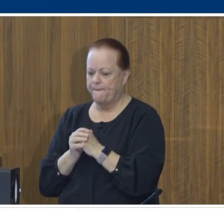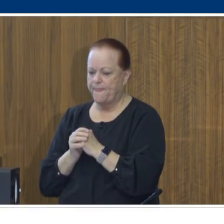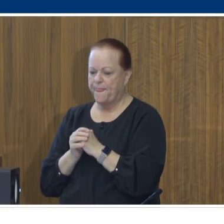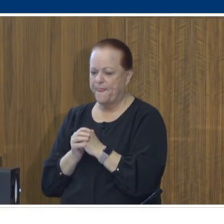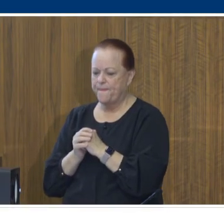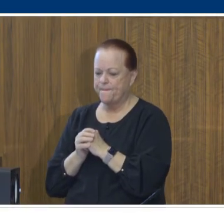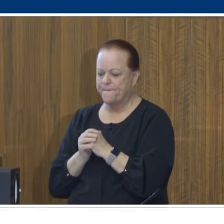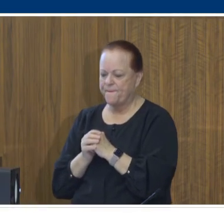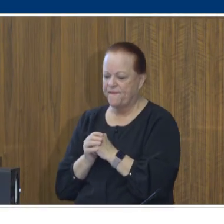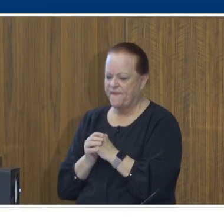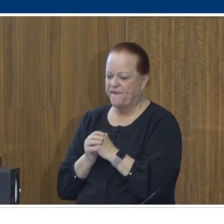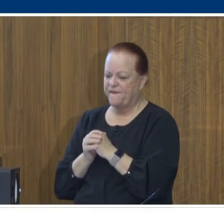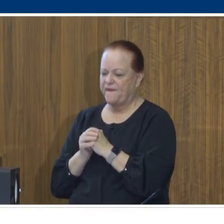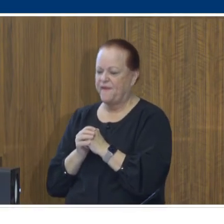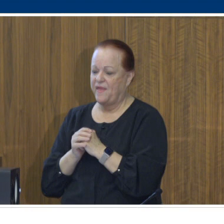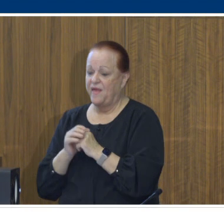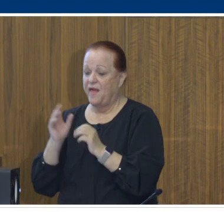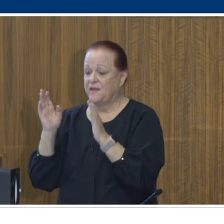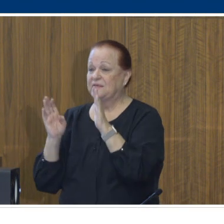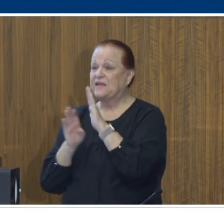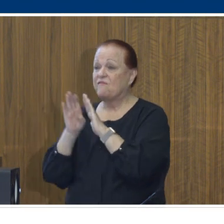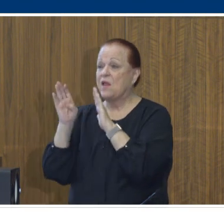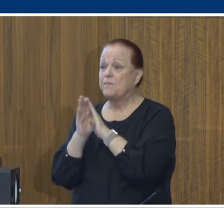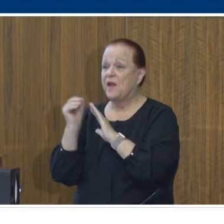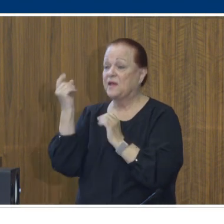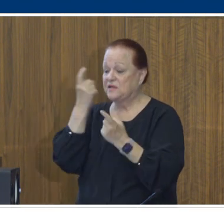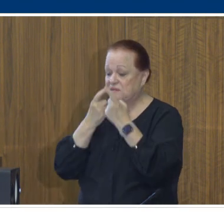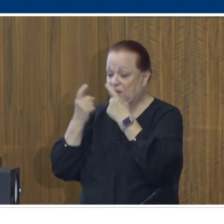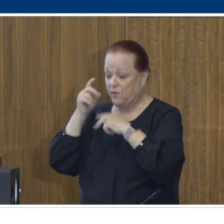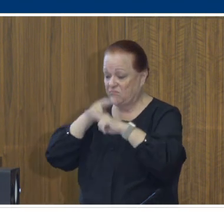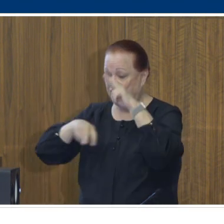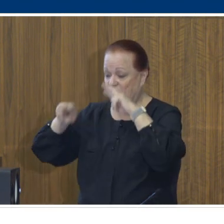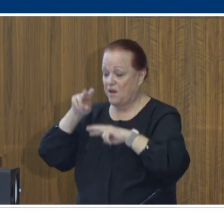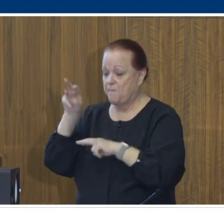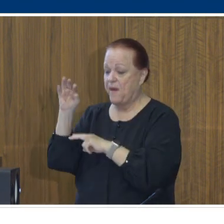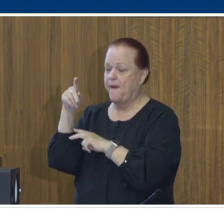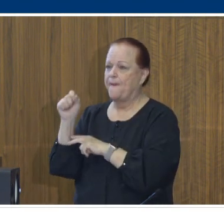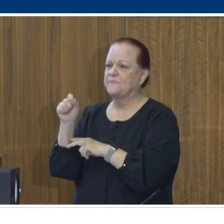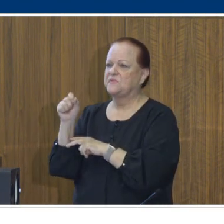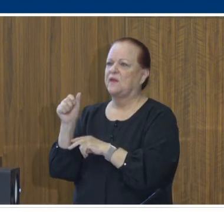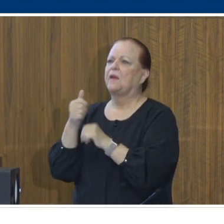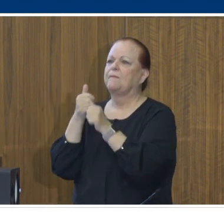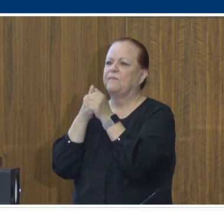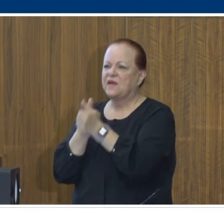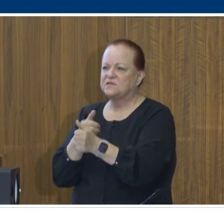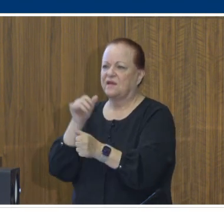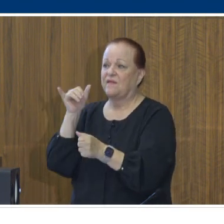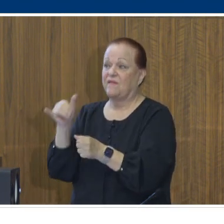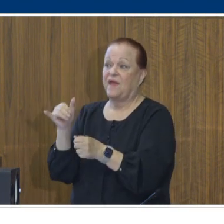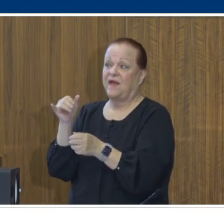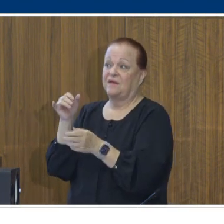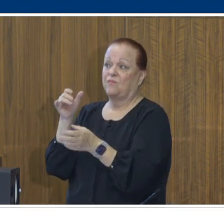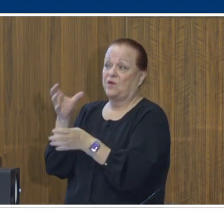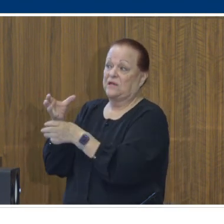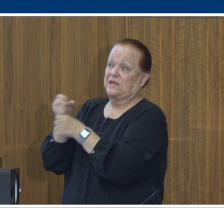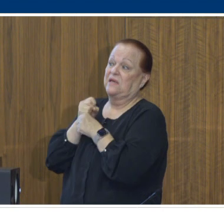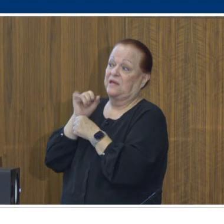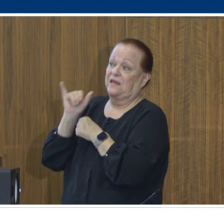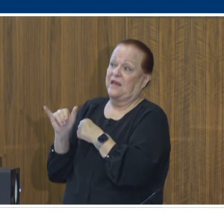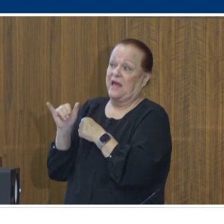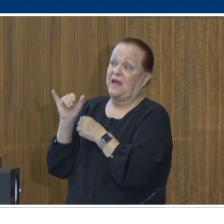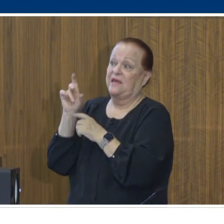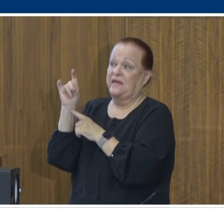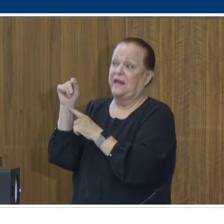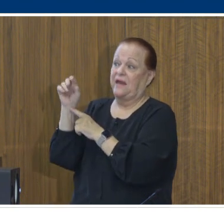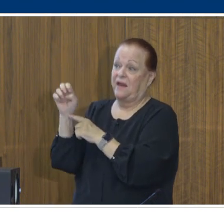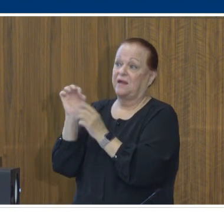The timeline for the development and consideration of maps, based on the assumption that we receive the data by the end of September, is as